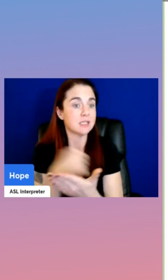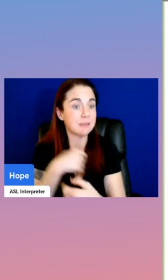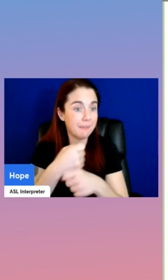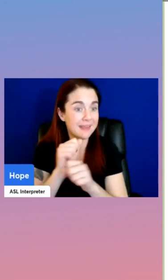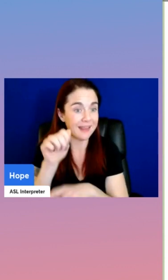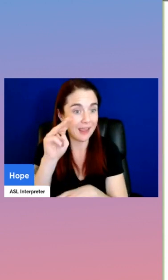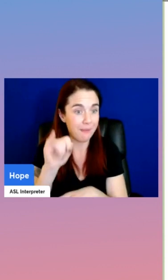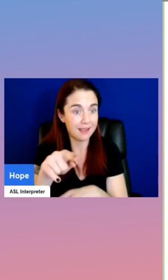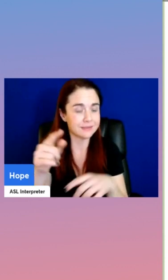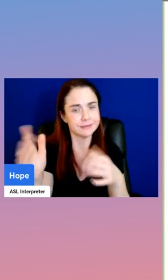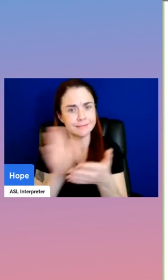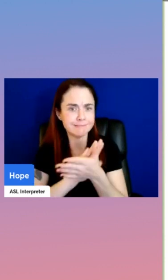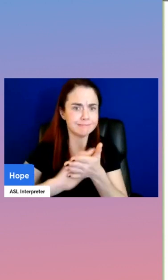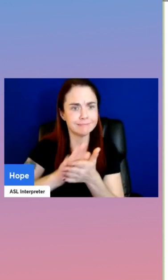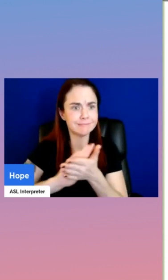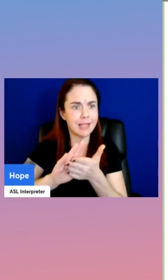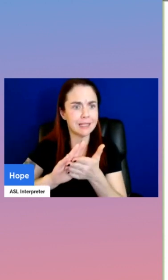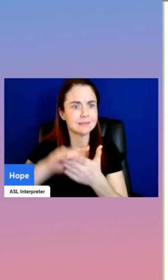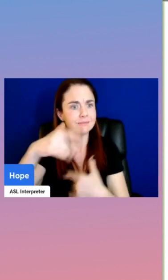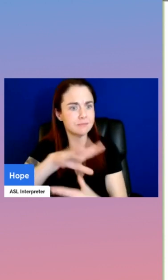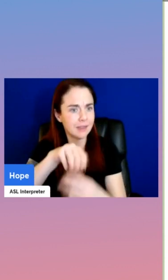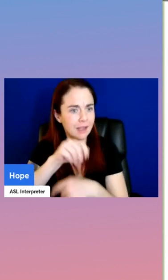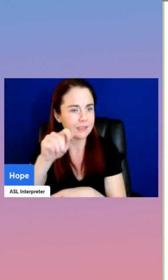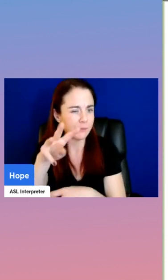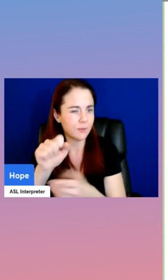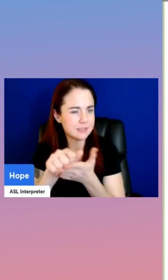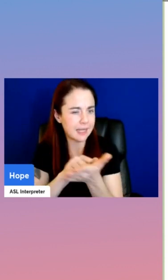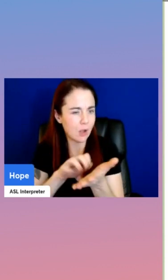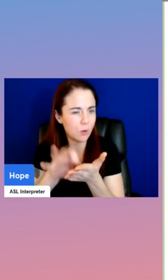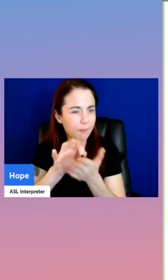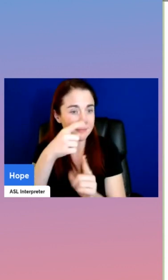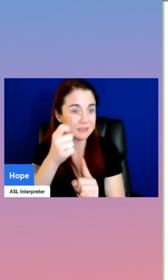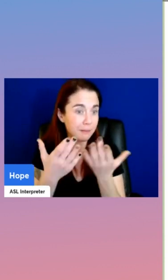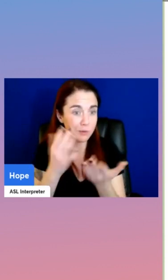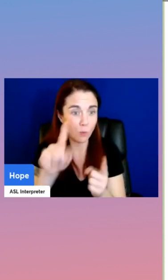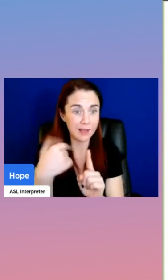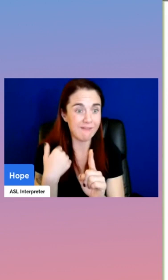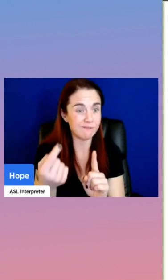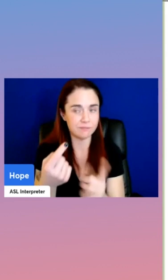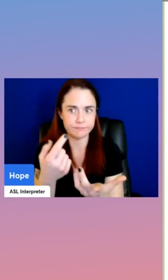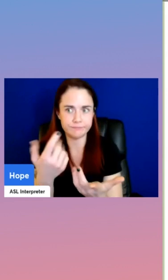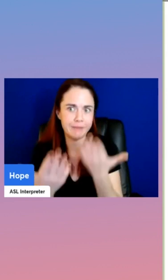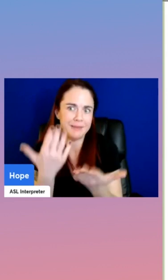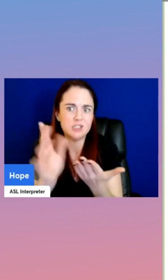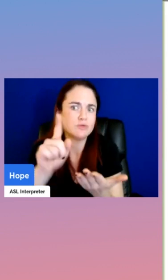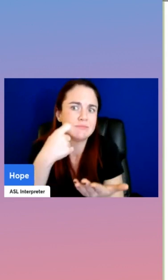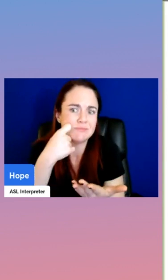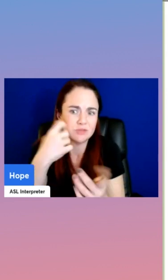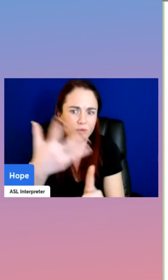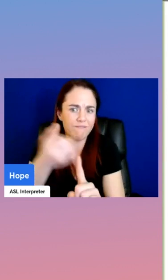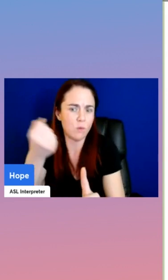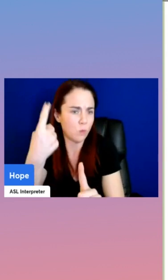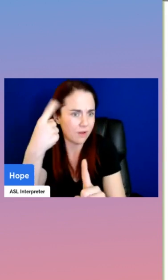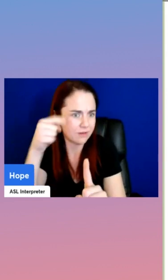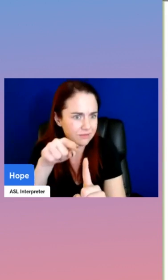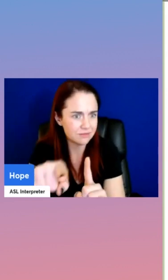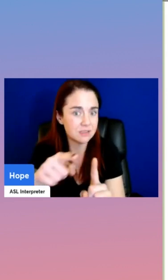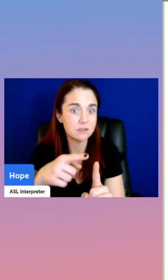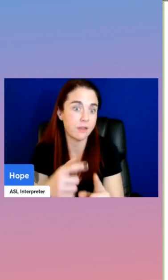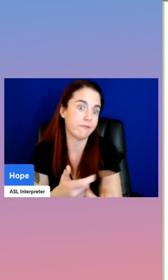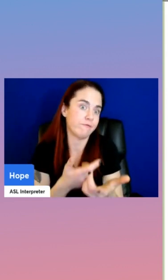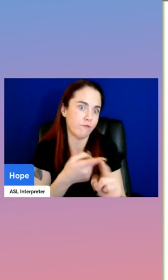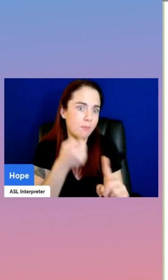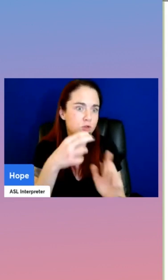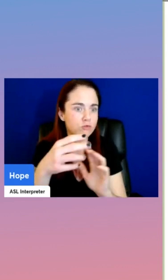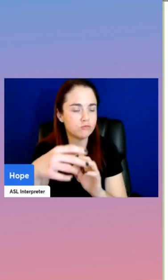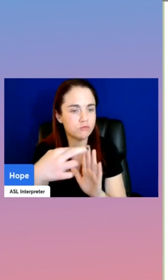AMIs tidy in the AWS account, because you could have just revoked an AMI in the HCP Packer registry, but by default,